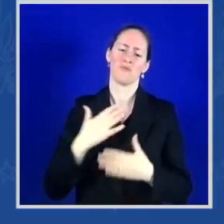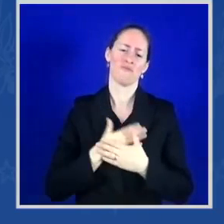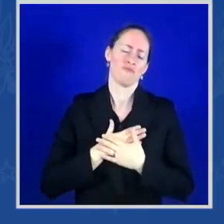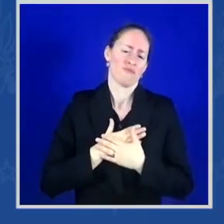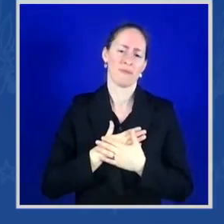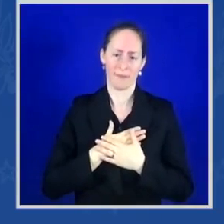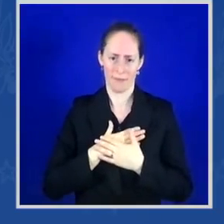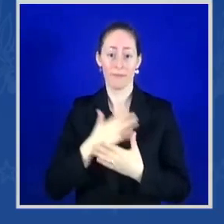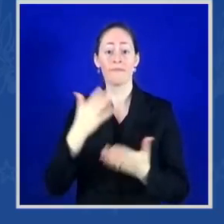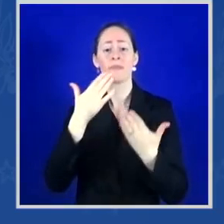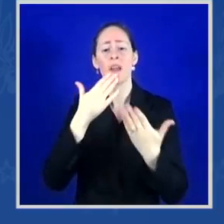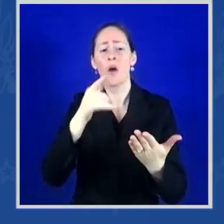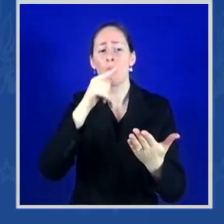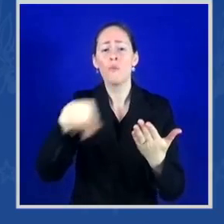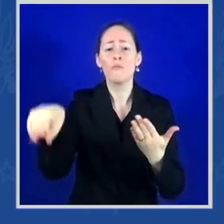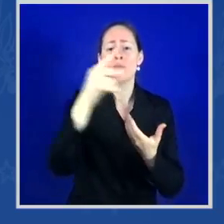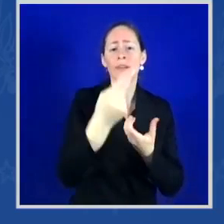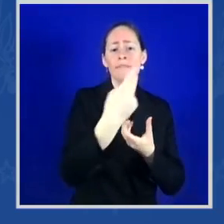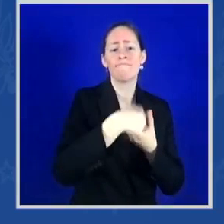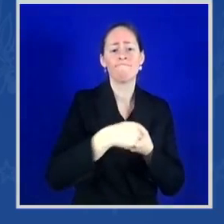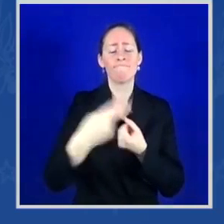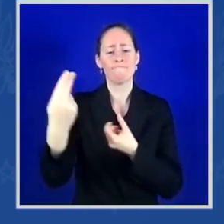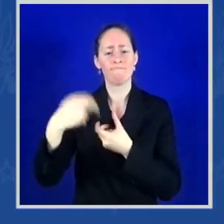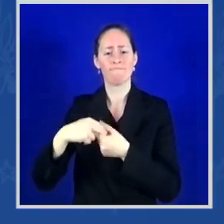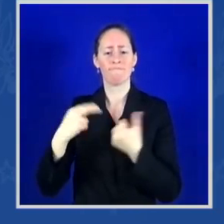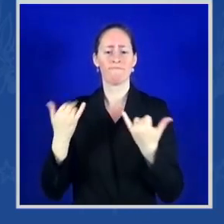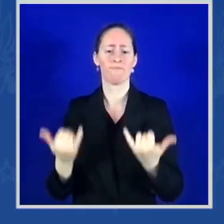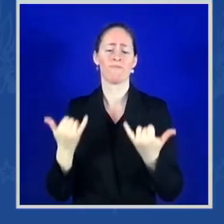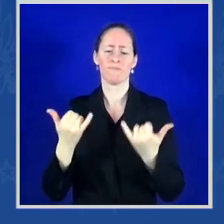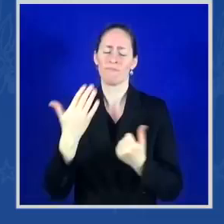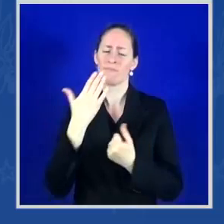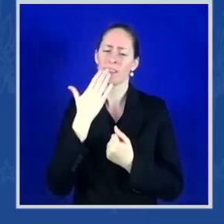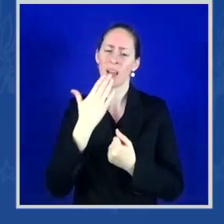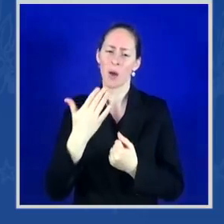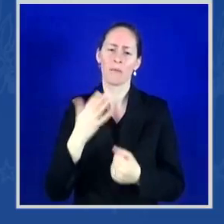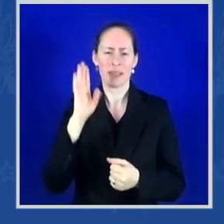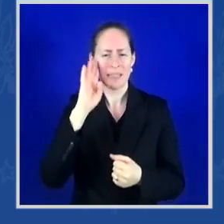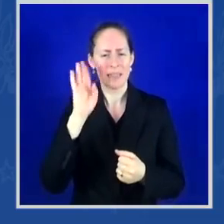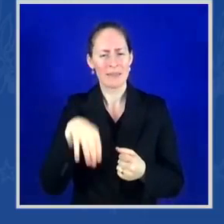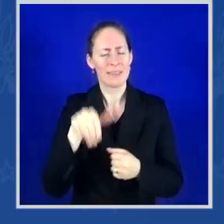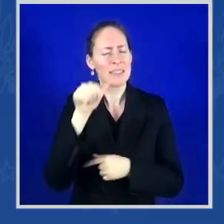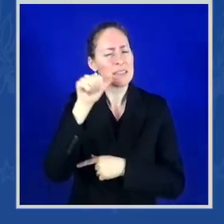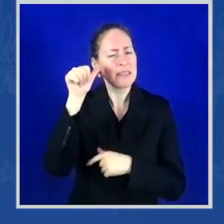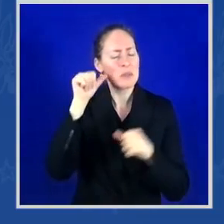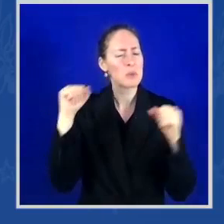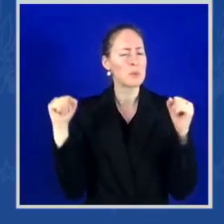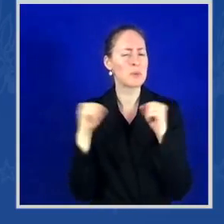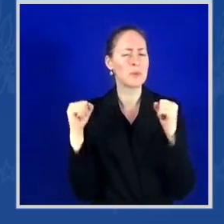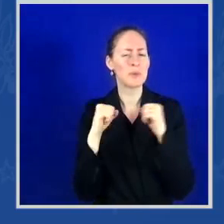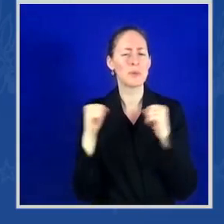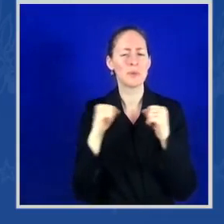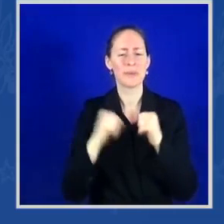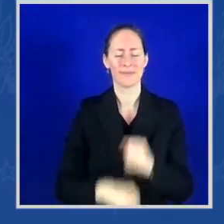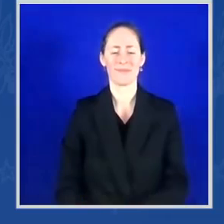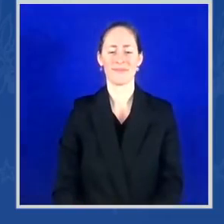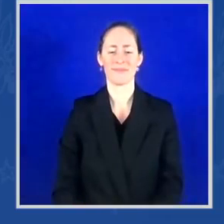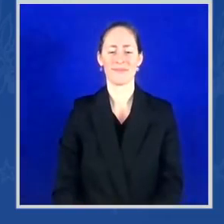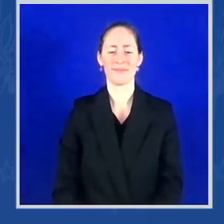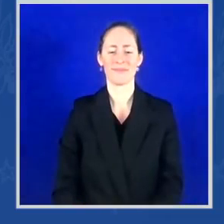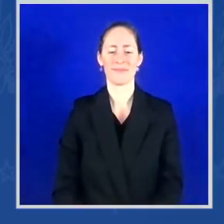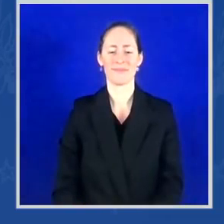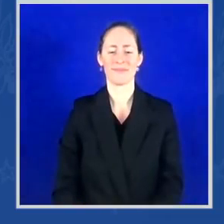many folks. So it was a great event. A little cold. People. Somebody said normally on Memorial Day events we don't have coats and sweaters